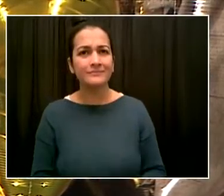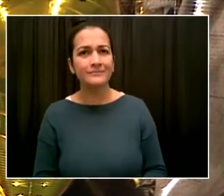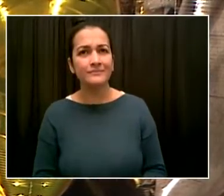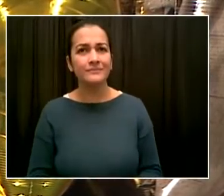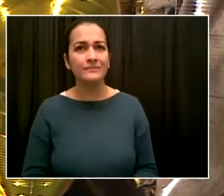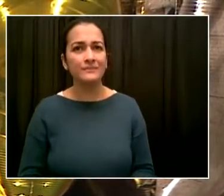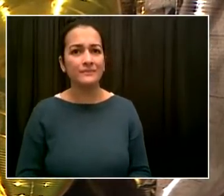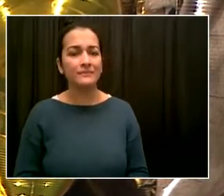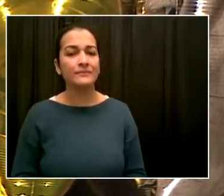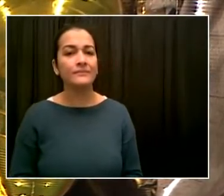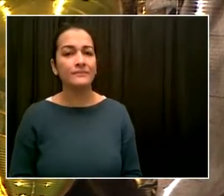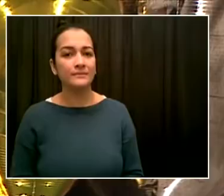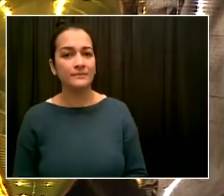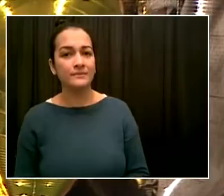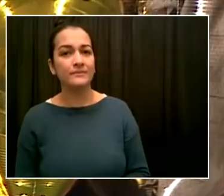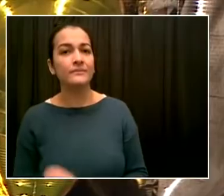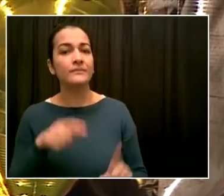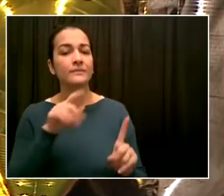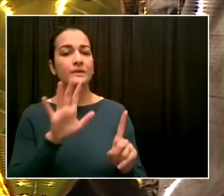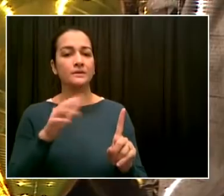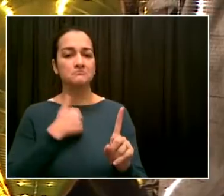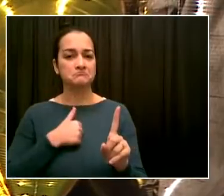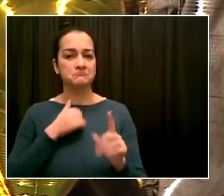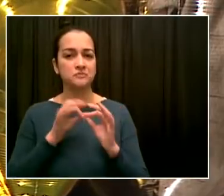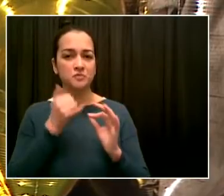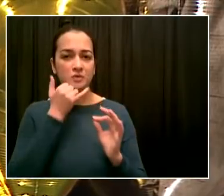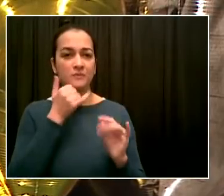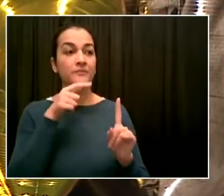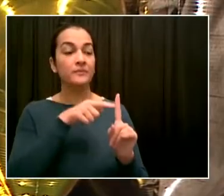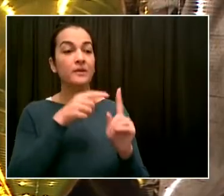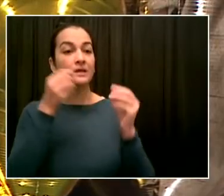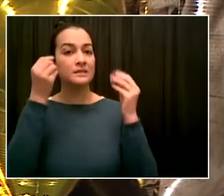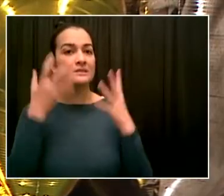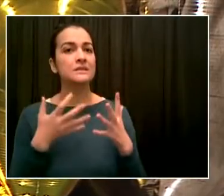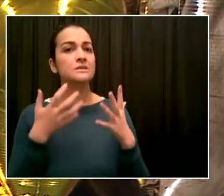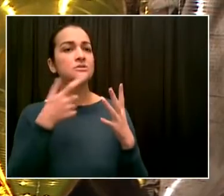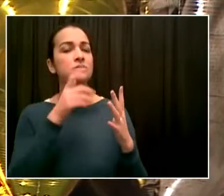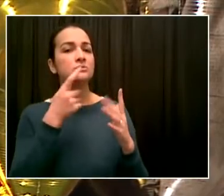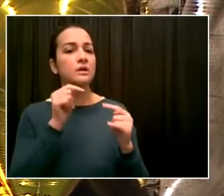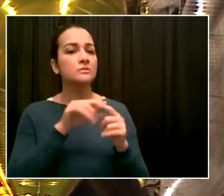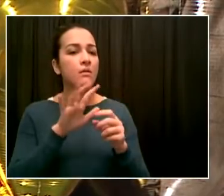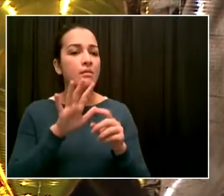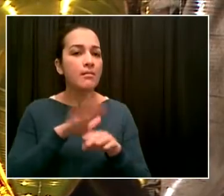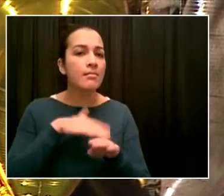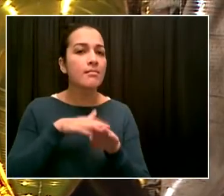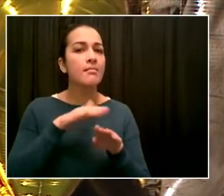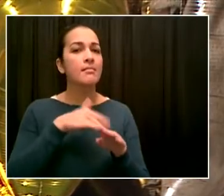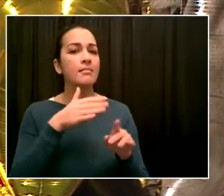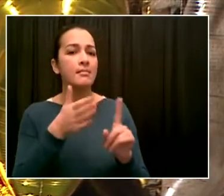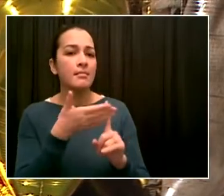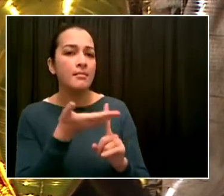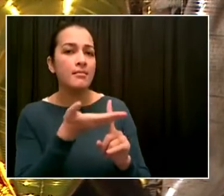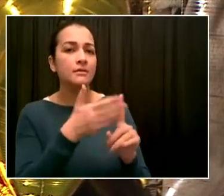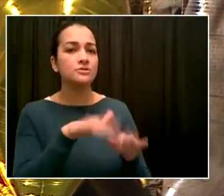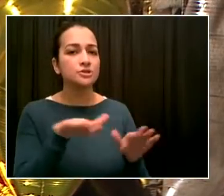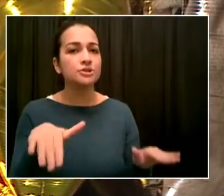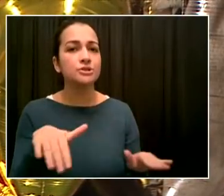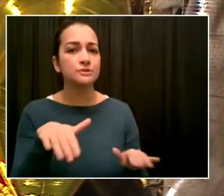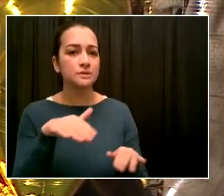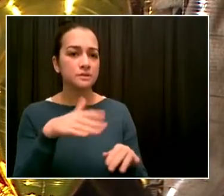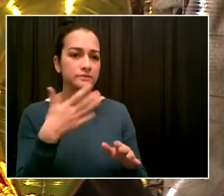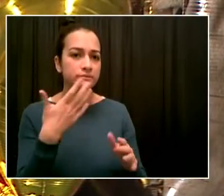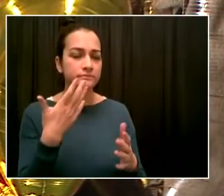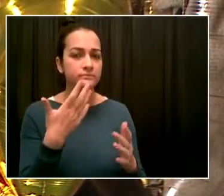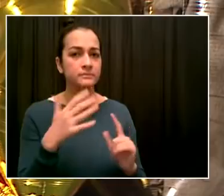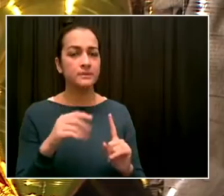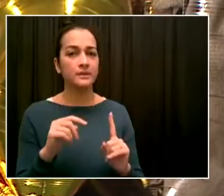anyone to testify against him, he remains an employee. He was back at the school this fall. The DOE said that he was not with students,